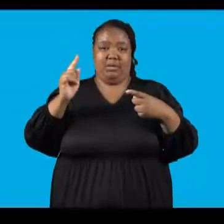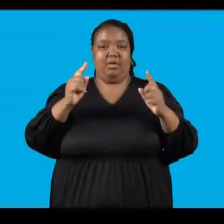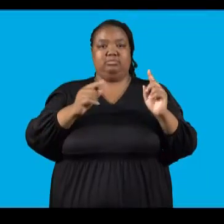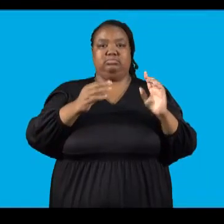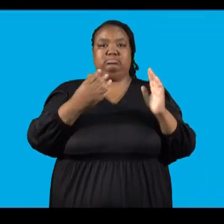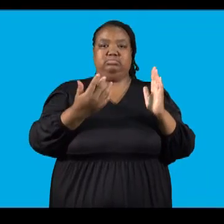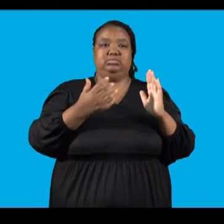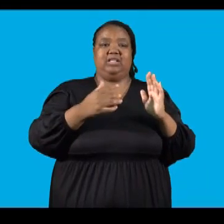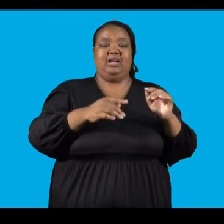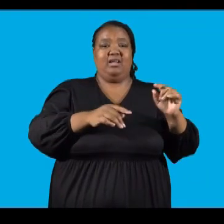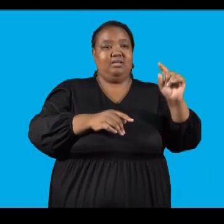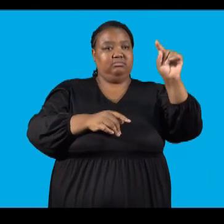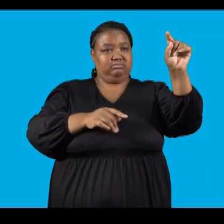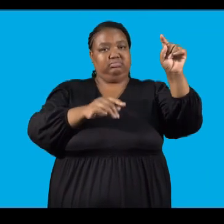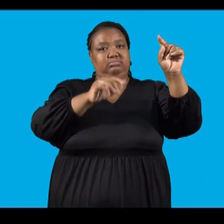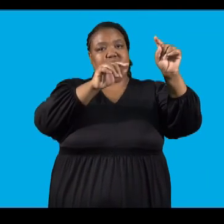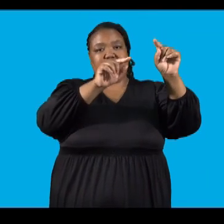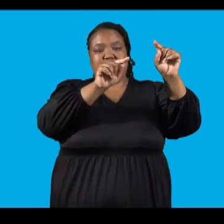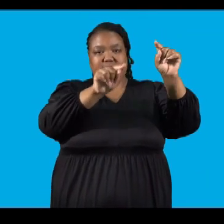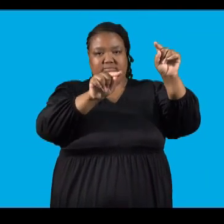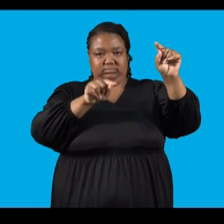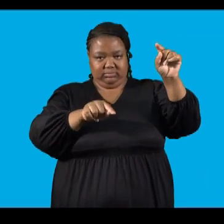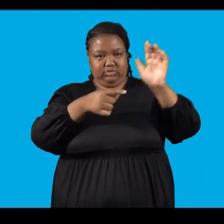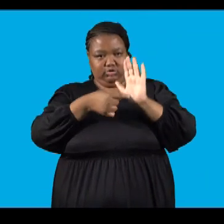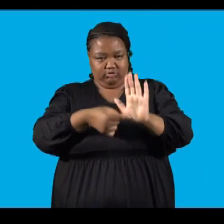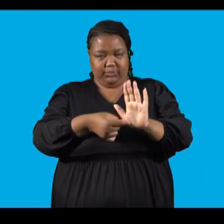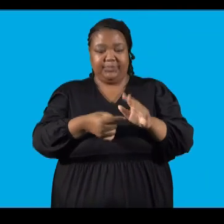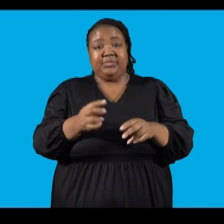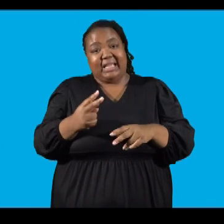your marks, 1 mark for labeling of the axis,